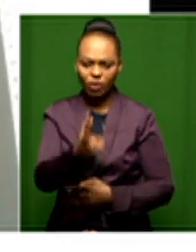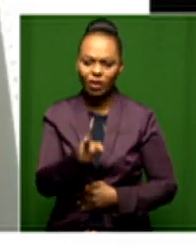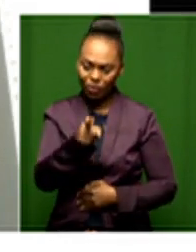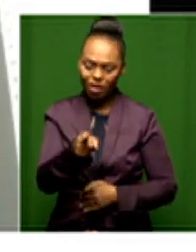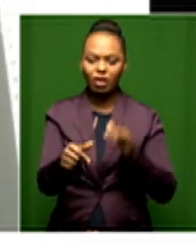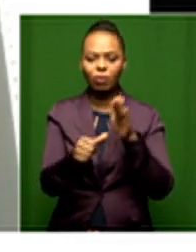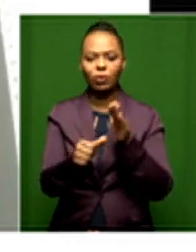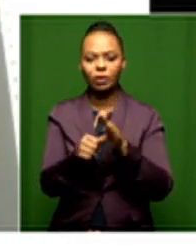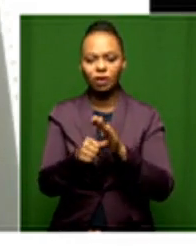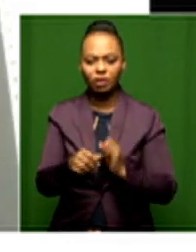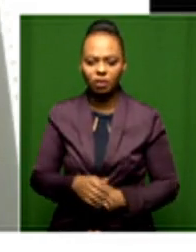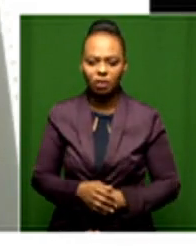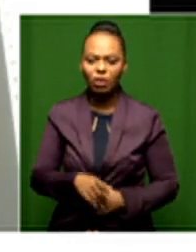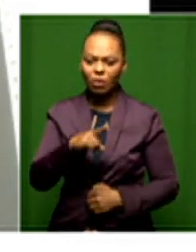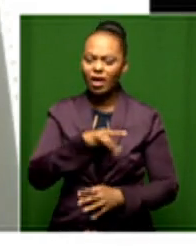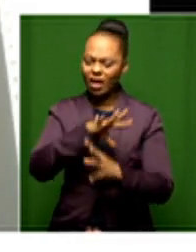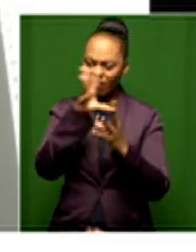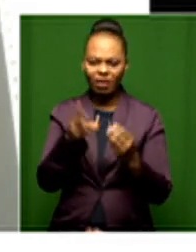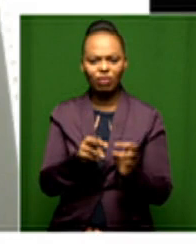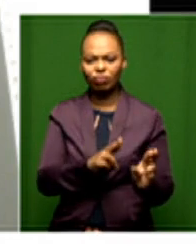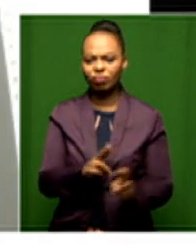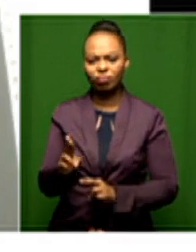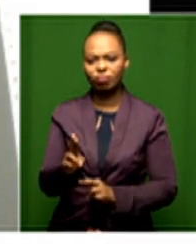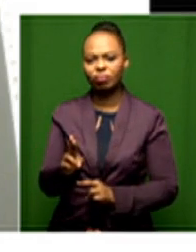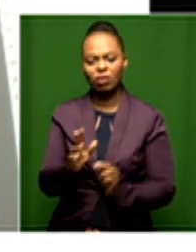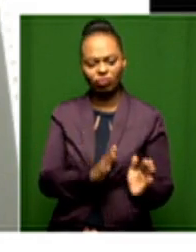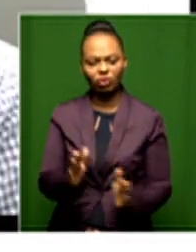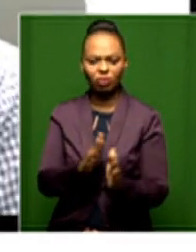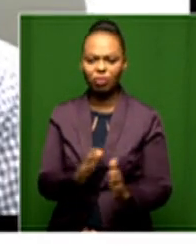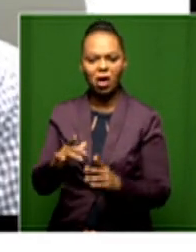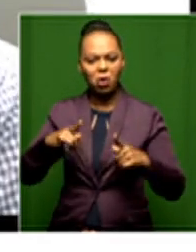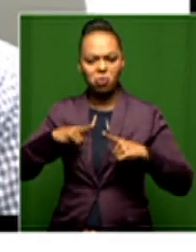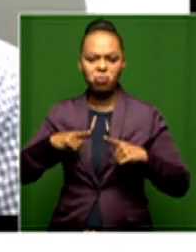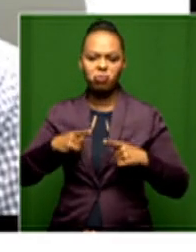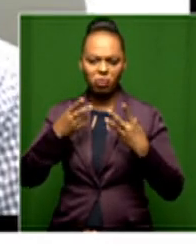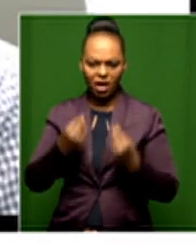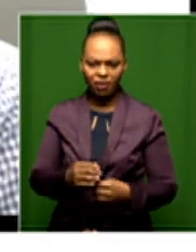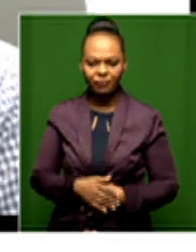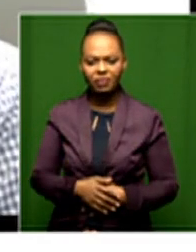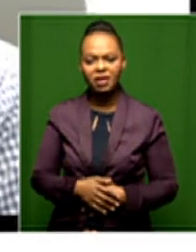rollout is done as efficiently as it possibly can be done. Yeah. So our view